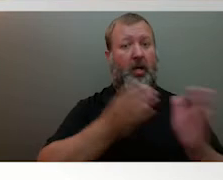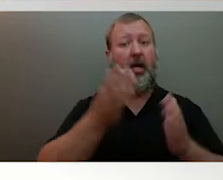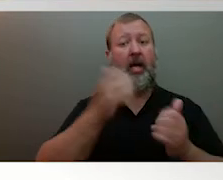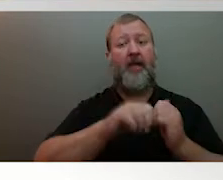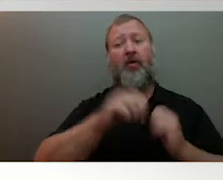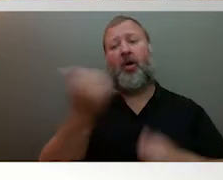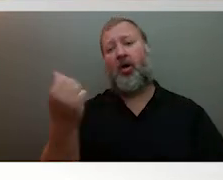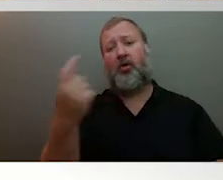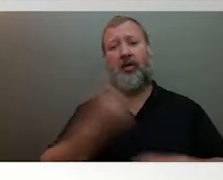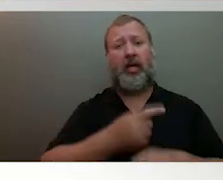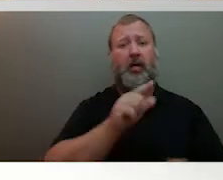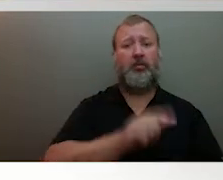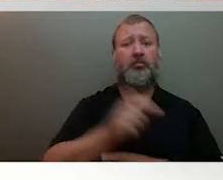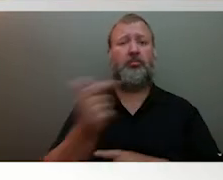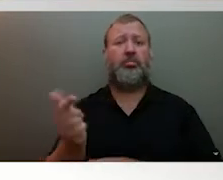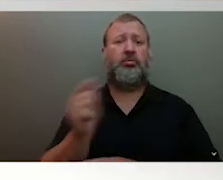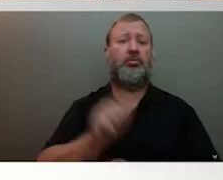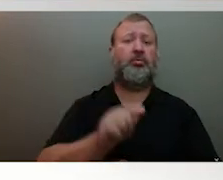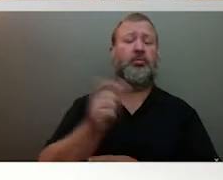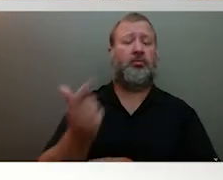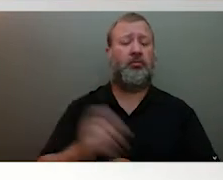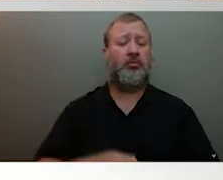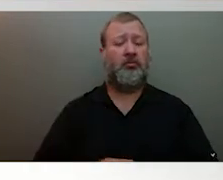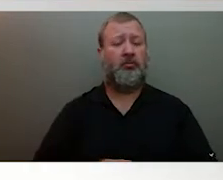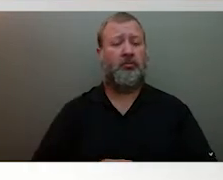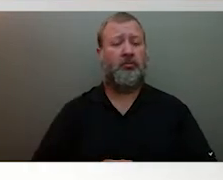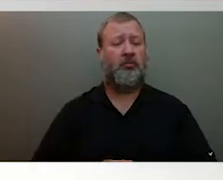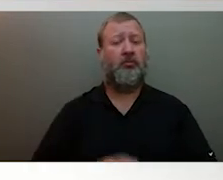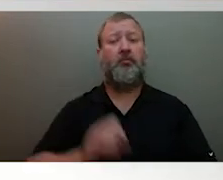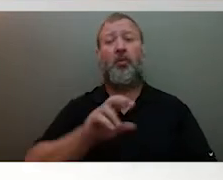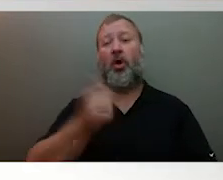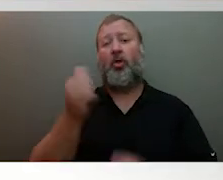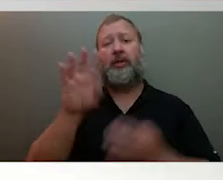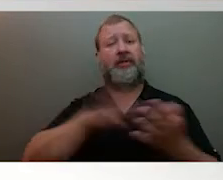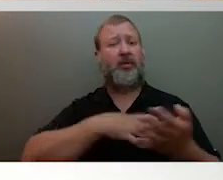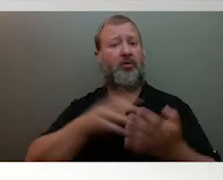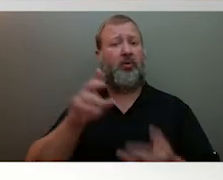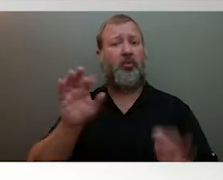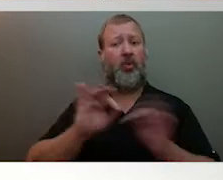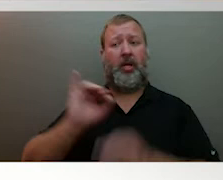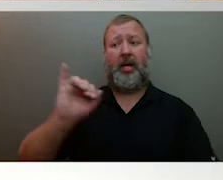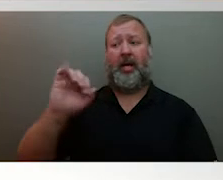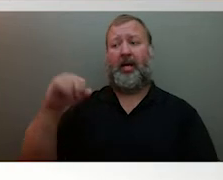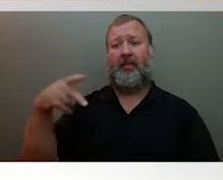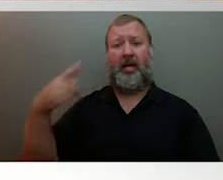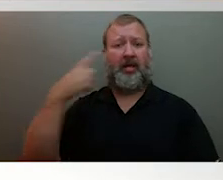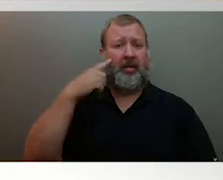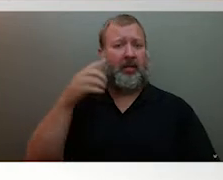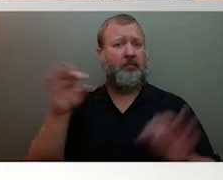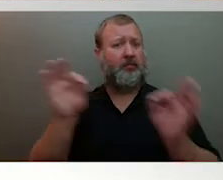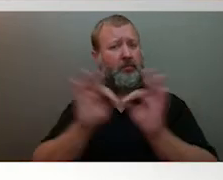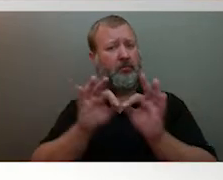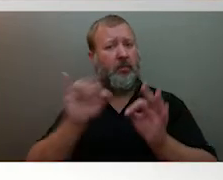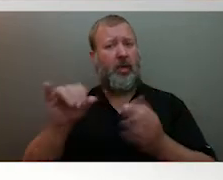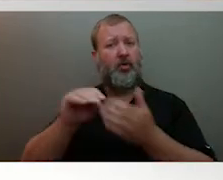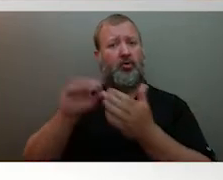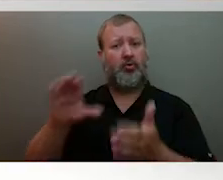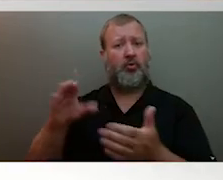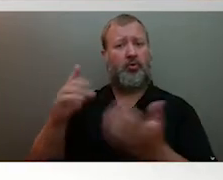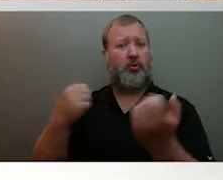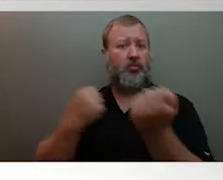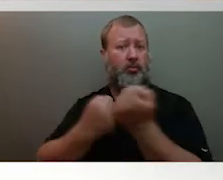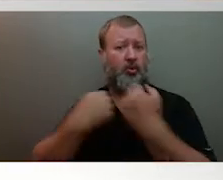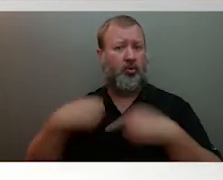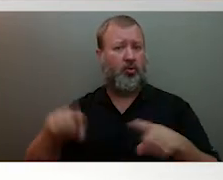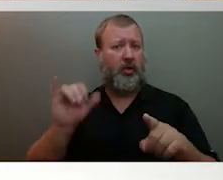other day, other types of scheduling that the IEP team deems necessary in order to support that student during their